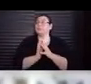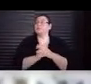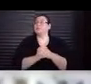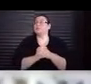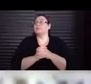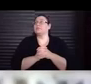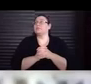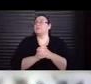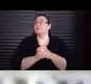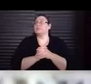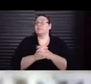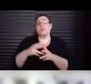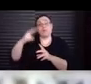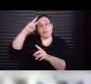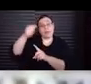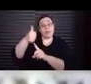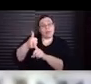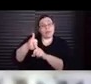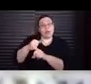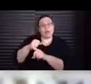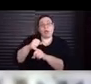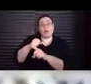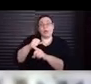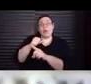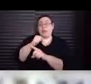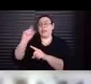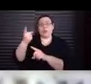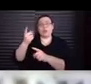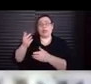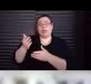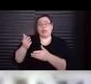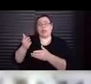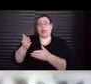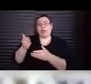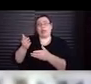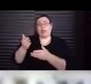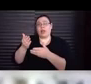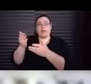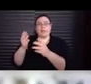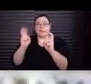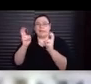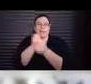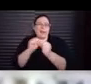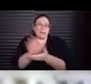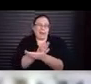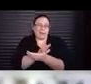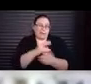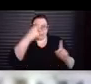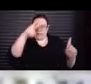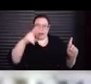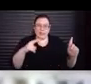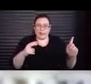what I found, Mexico didn't just offer per se, I haven't found like freedom papers because Mexico did not do like, they were free